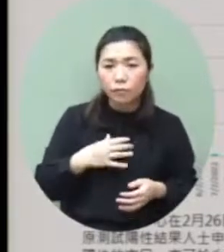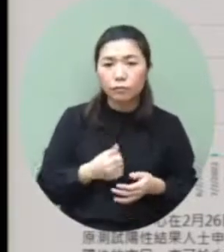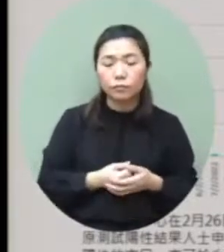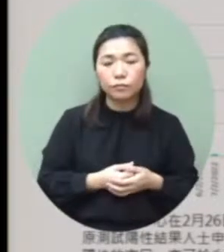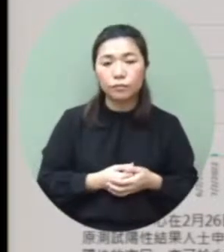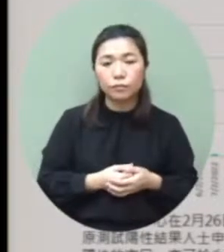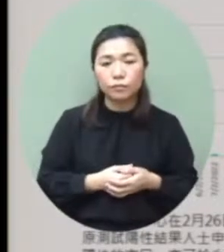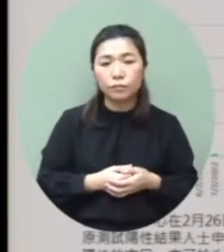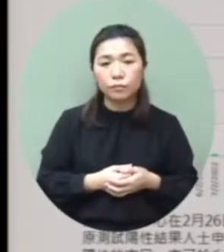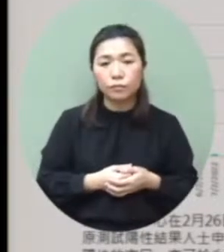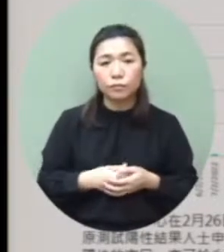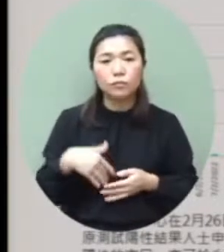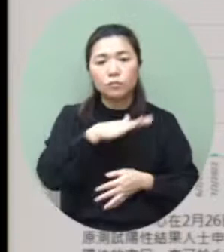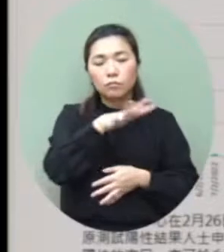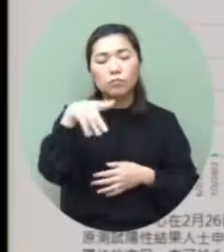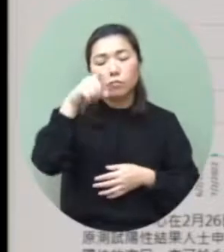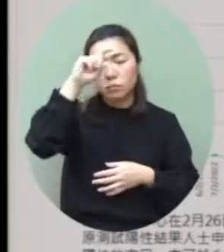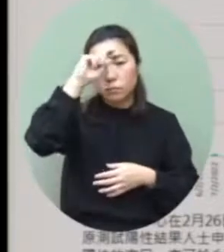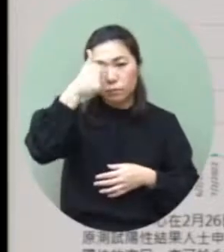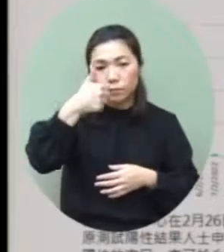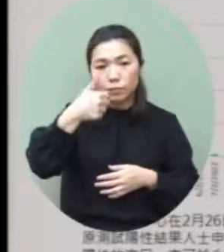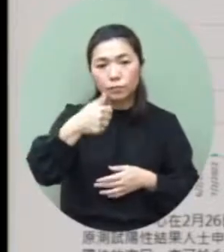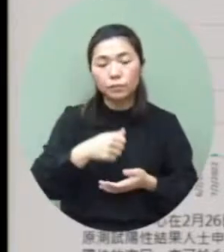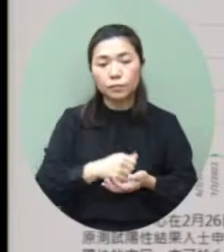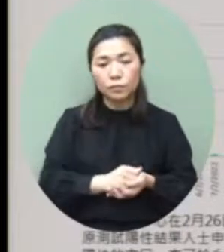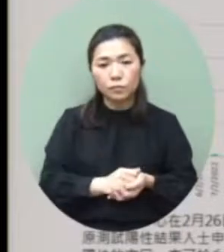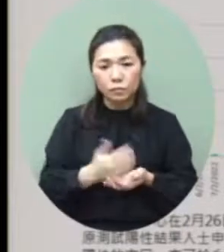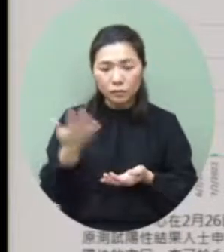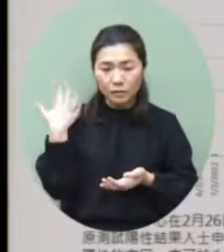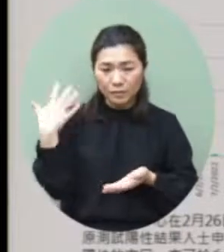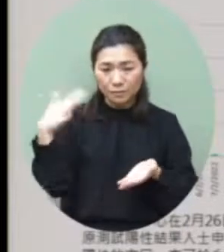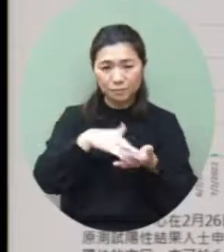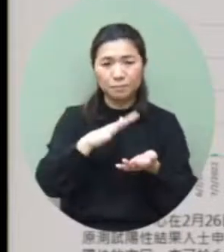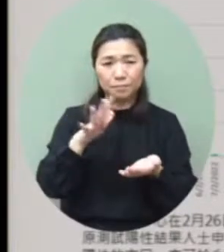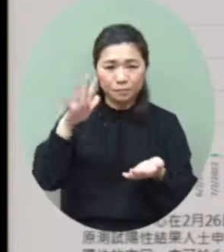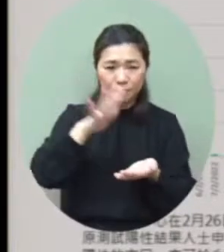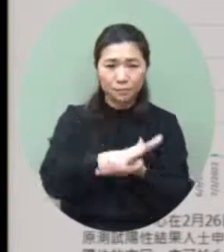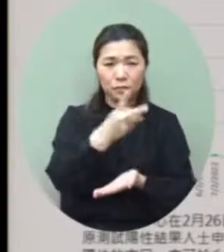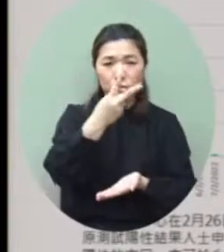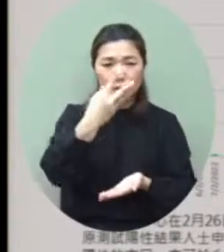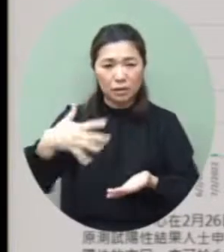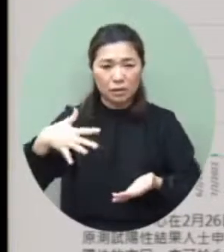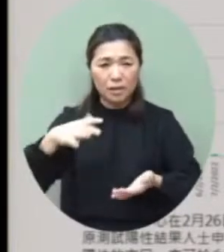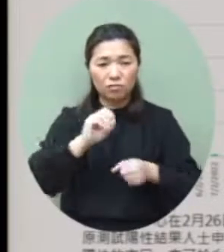And also the number of confirmed cases through RAT.